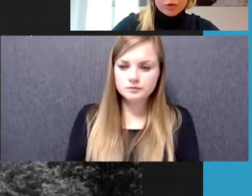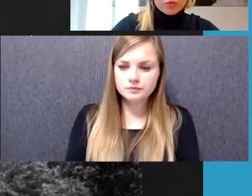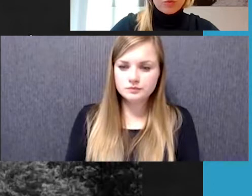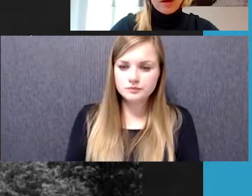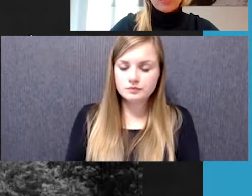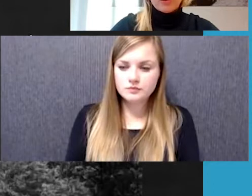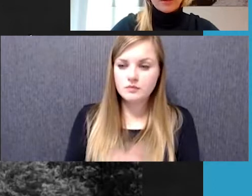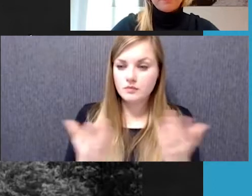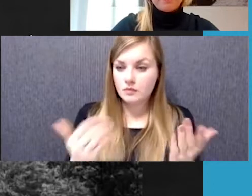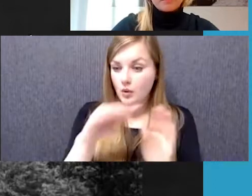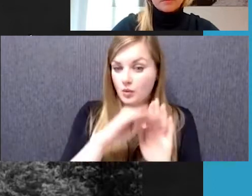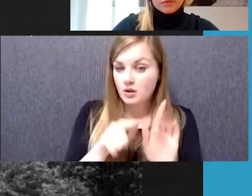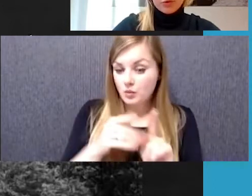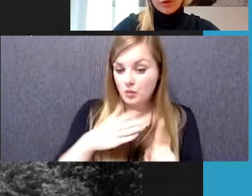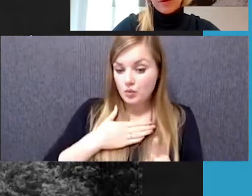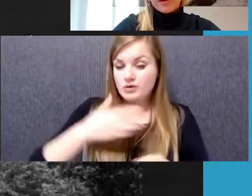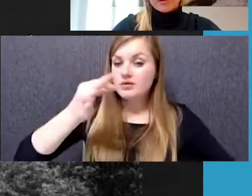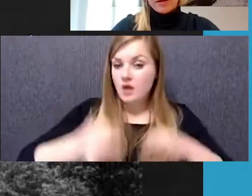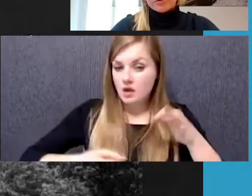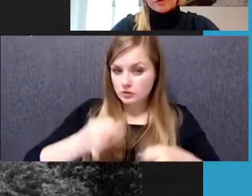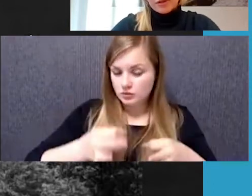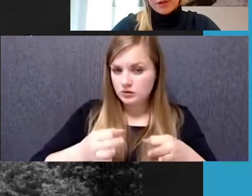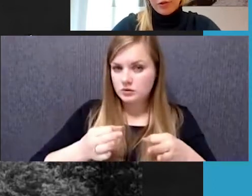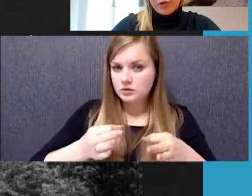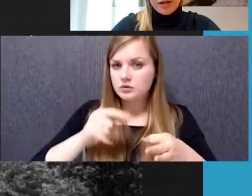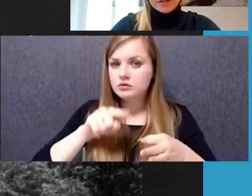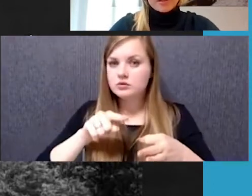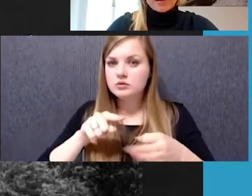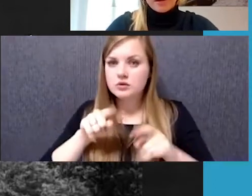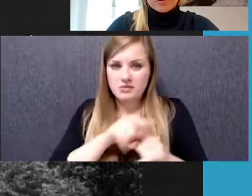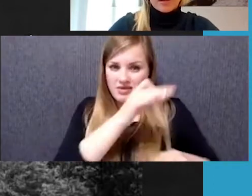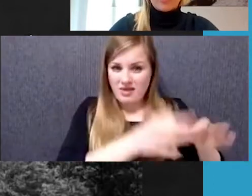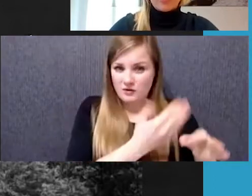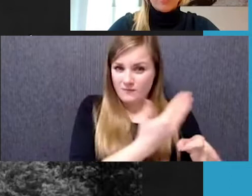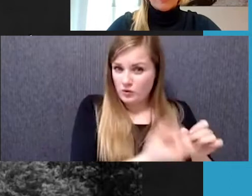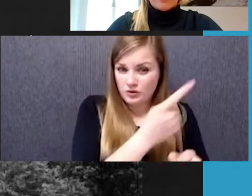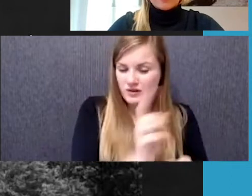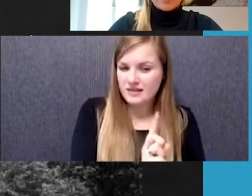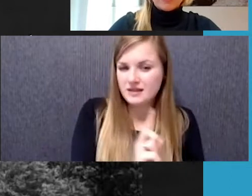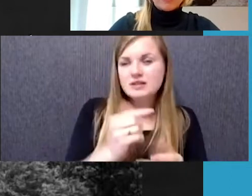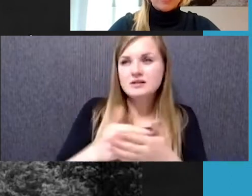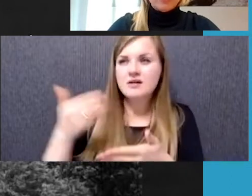dangerous consequences. Ultima ratio doctrine in the Lithuanian